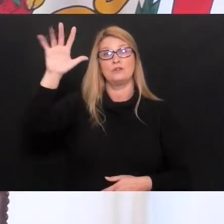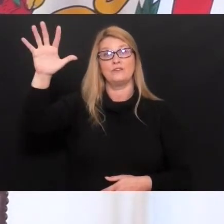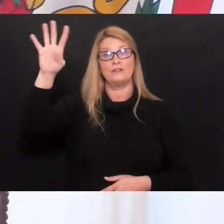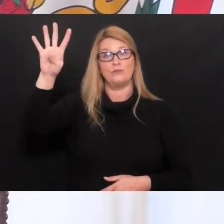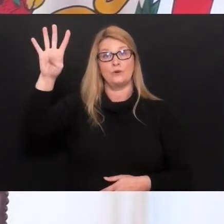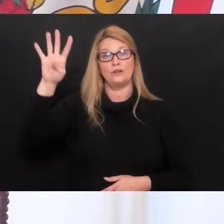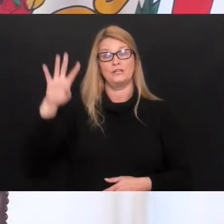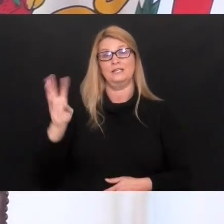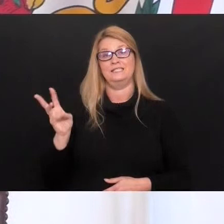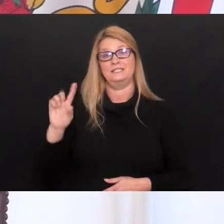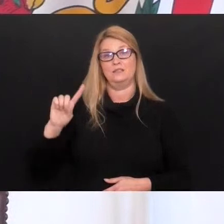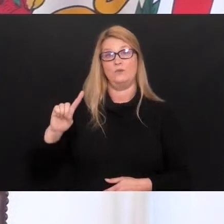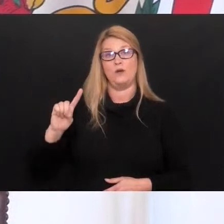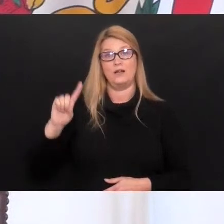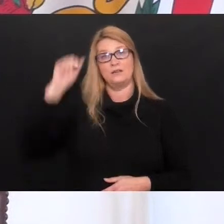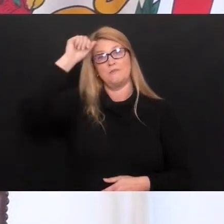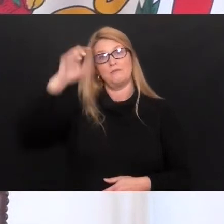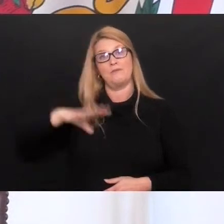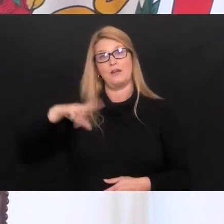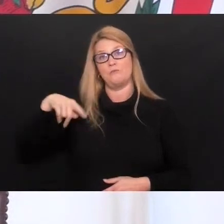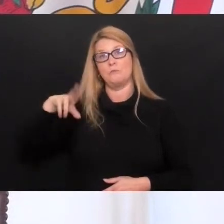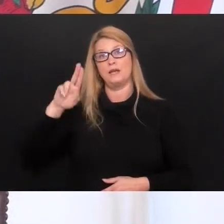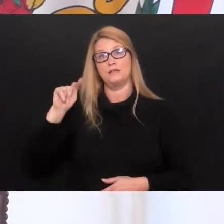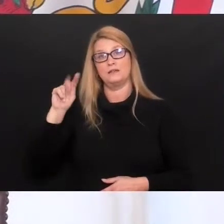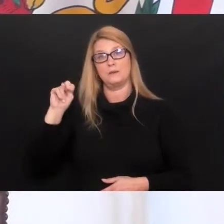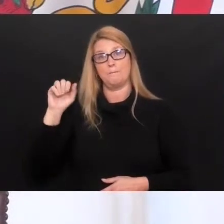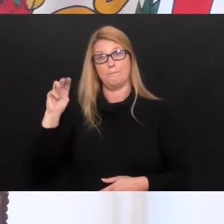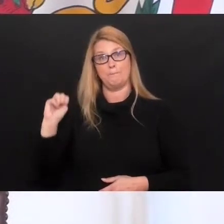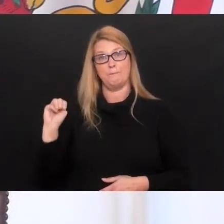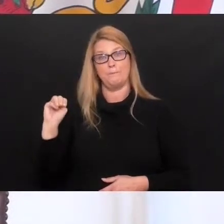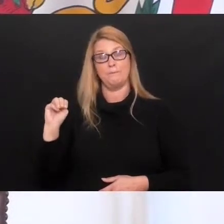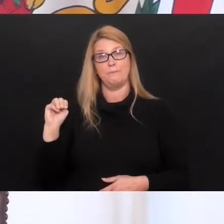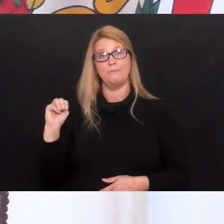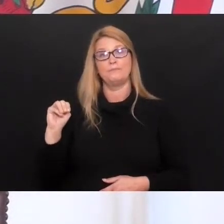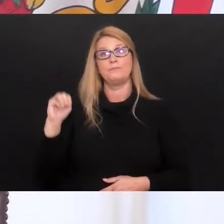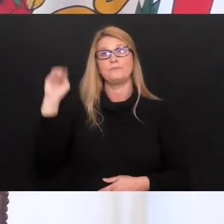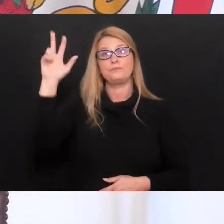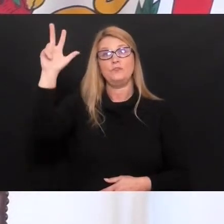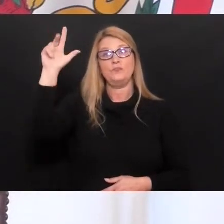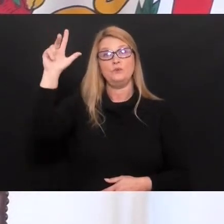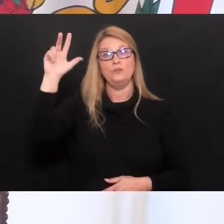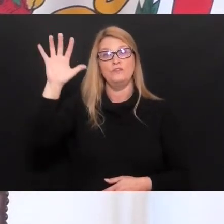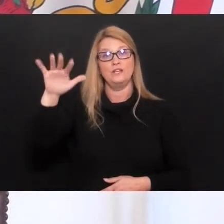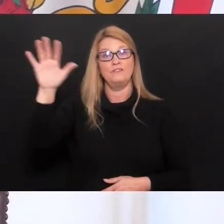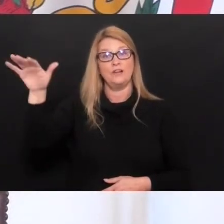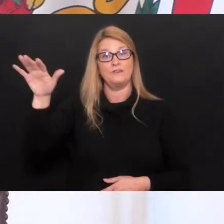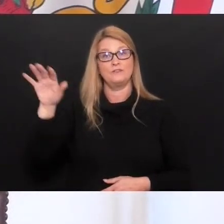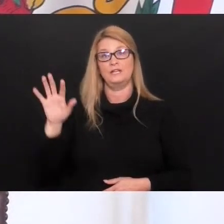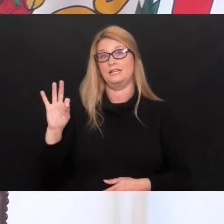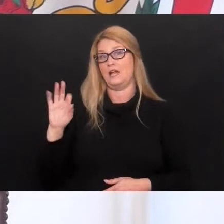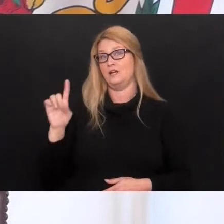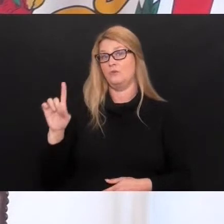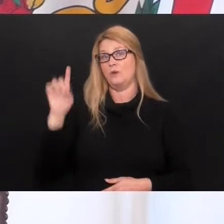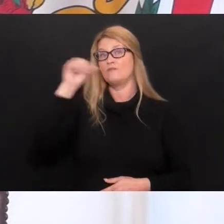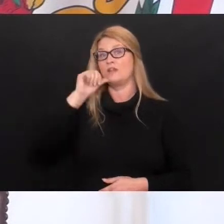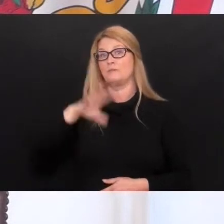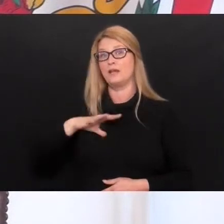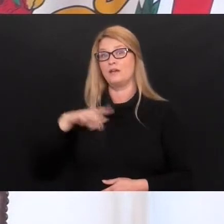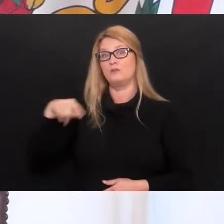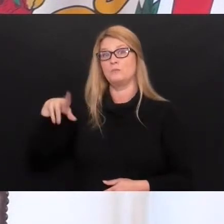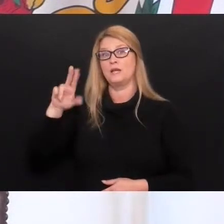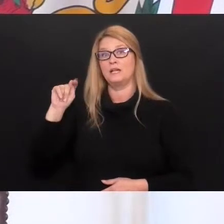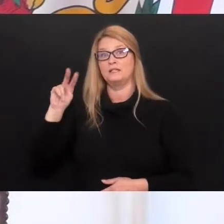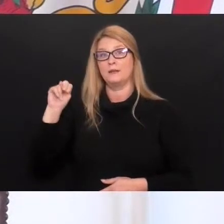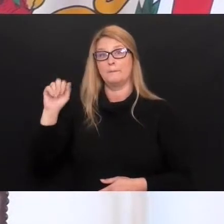2,354th death, a 61-year-old male from Putnam County. Our 2,355th death, a 91-year-old female from